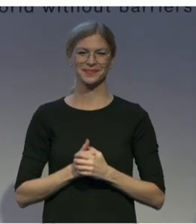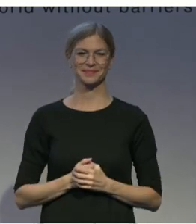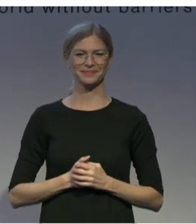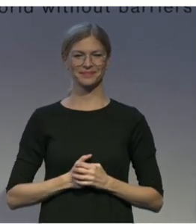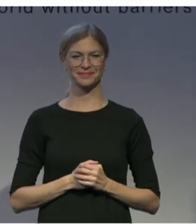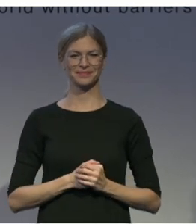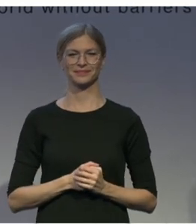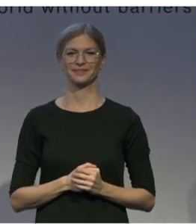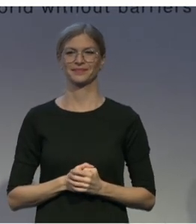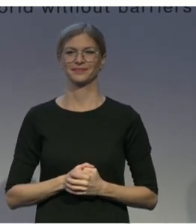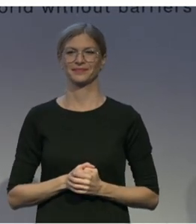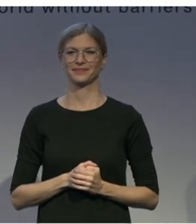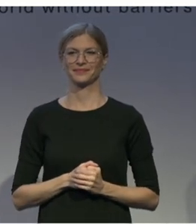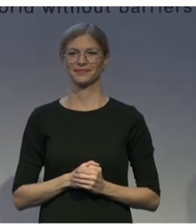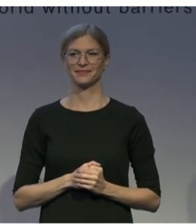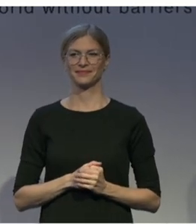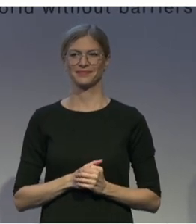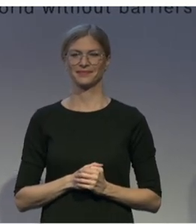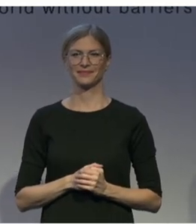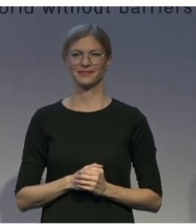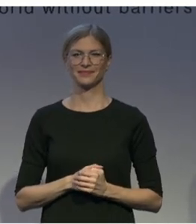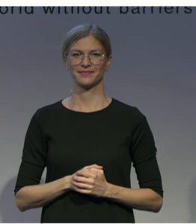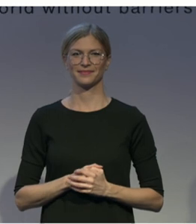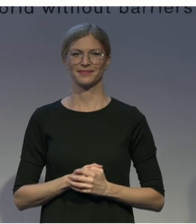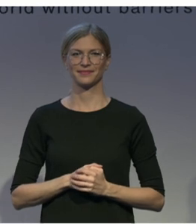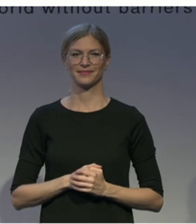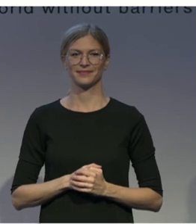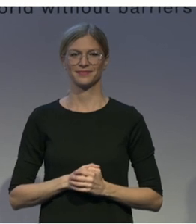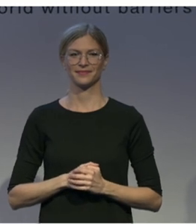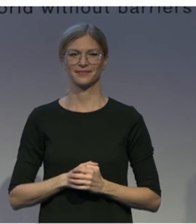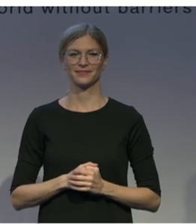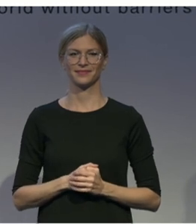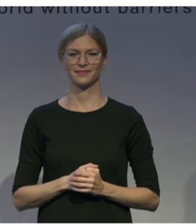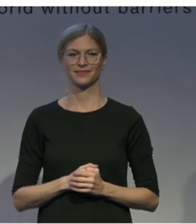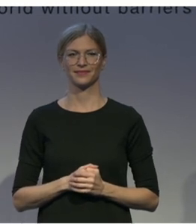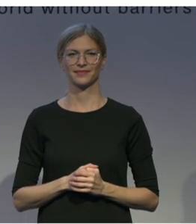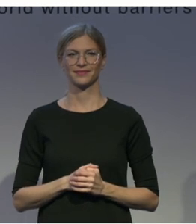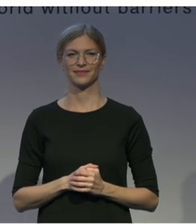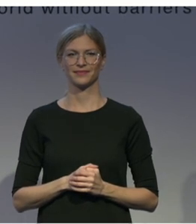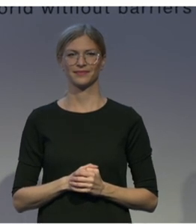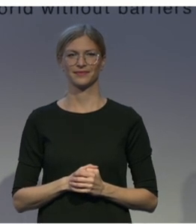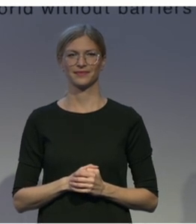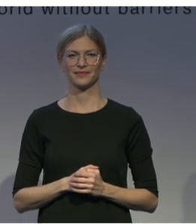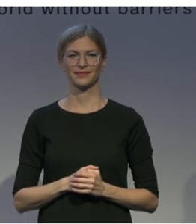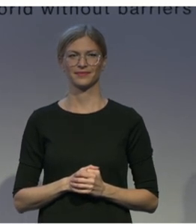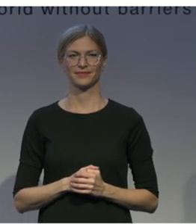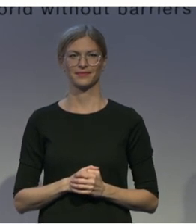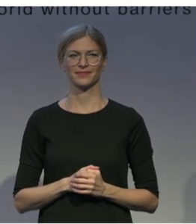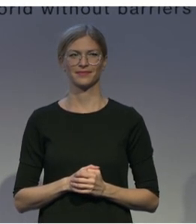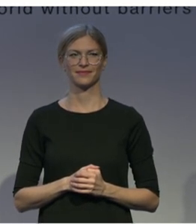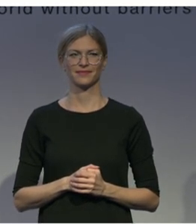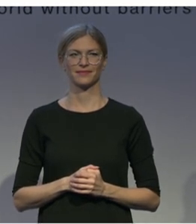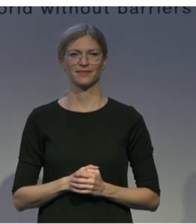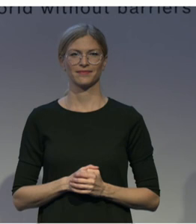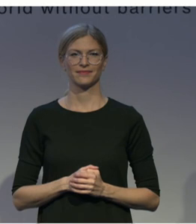I am somebody. So when I mean I am somebody, that means I'm important, I'm powerful, I got respect and honors and everything. So that's what it means to